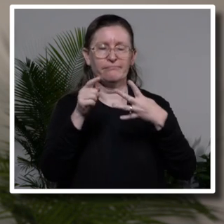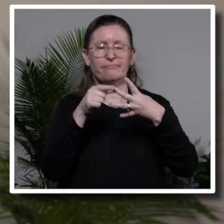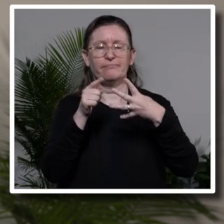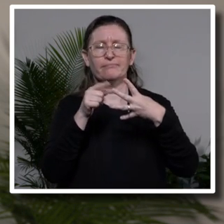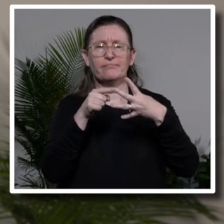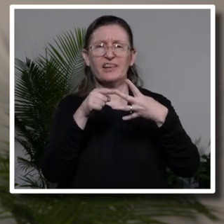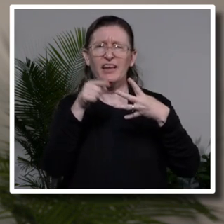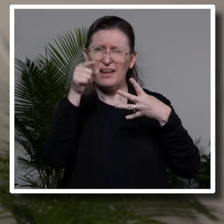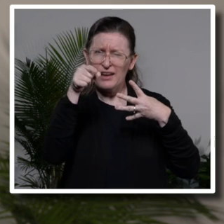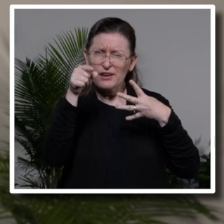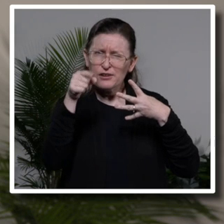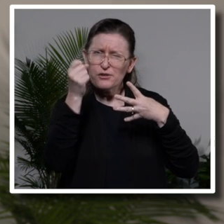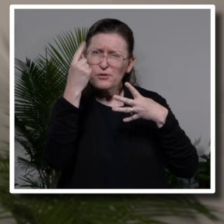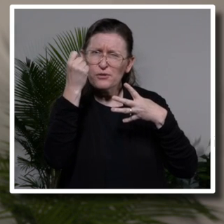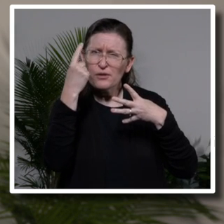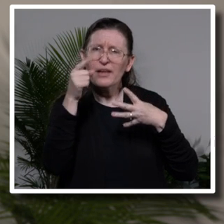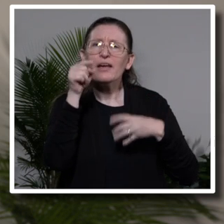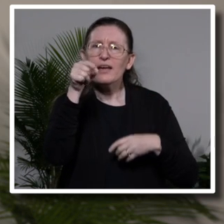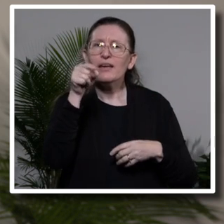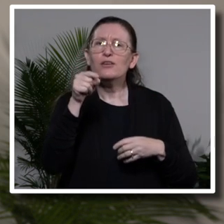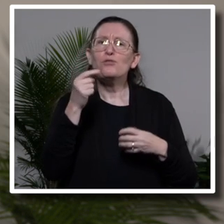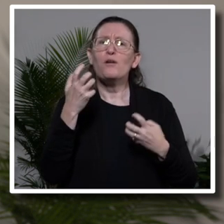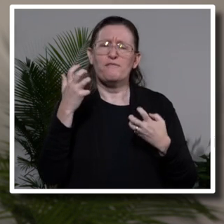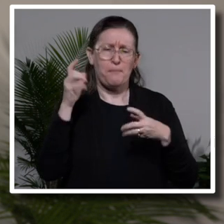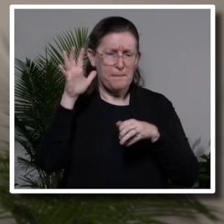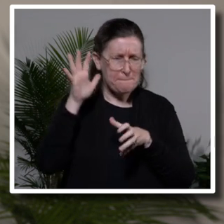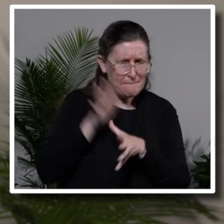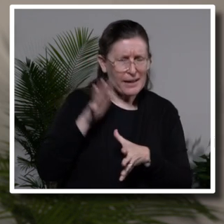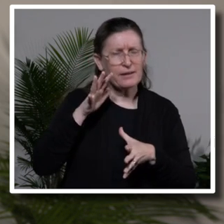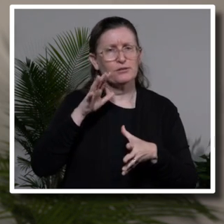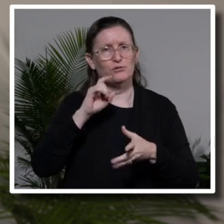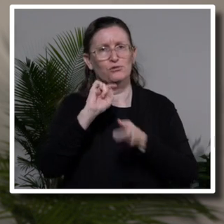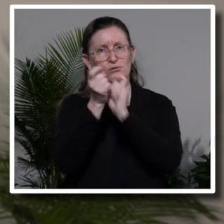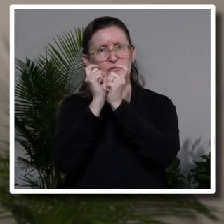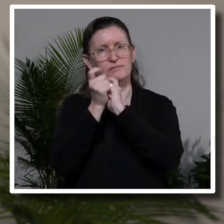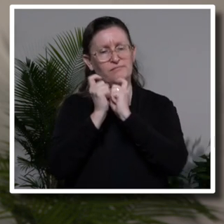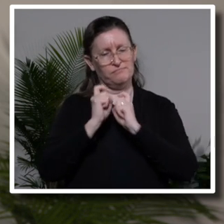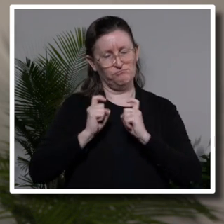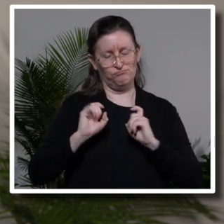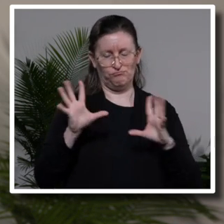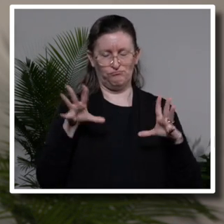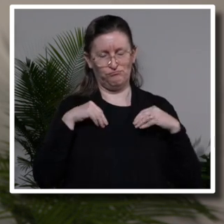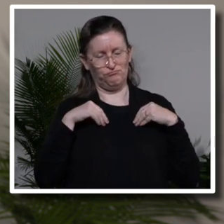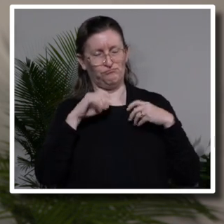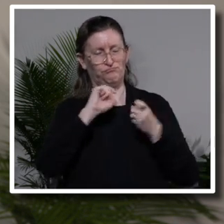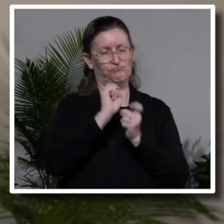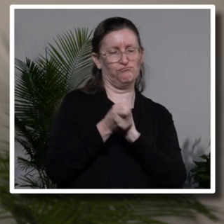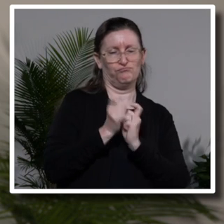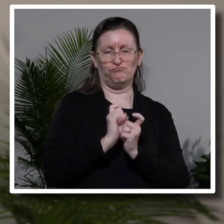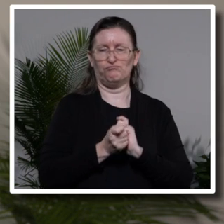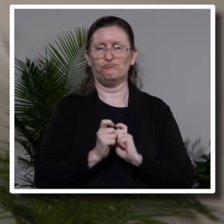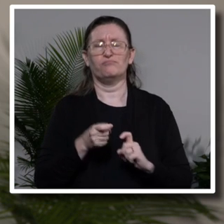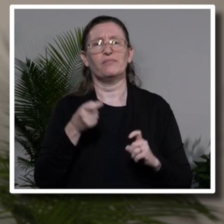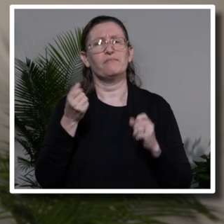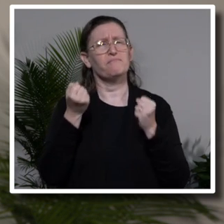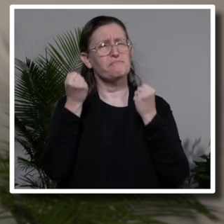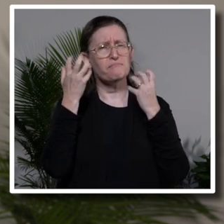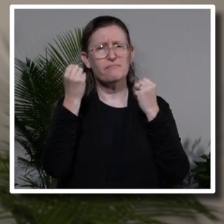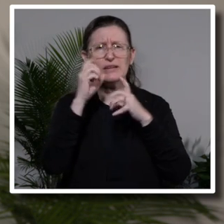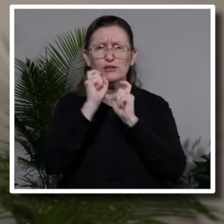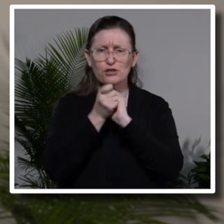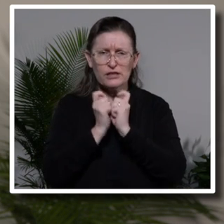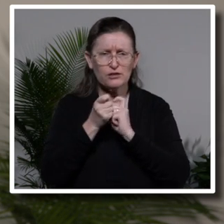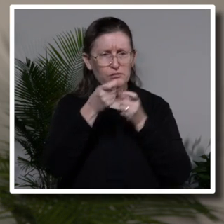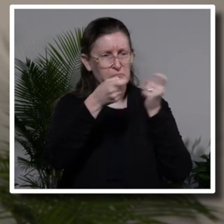can you see that you have mastered the art to adapt to change? Throughout your entire school experience, you have been through several changes